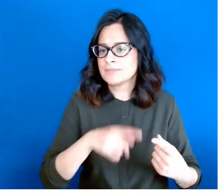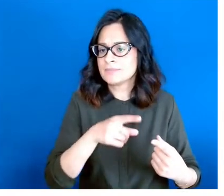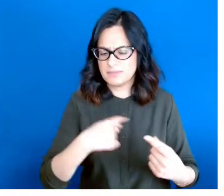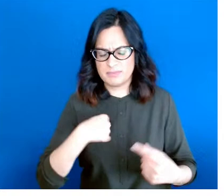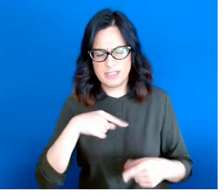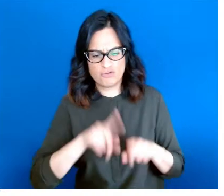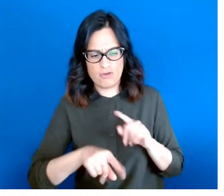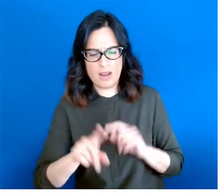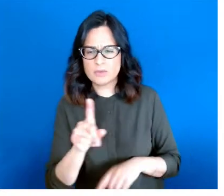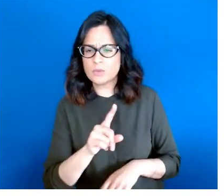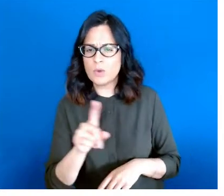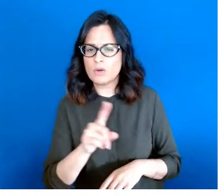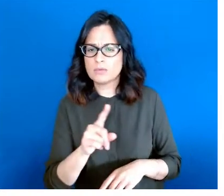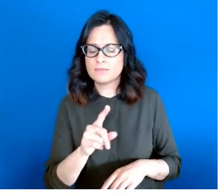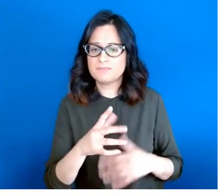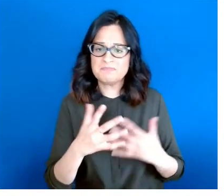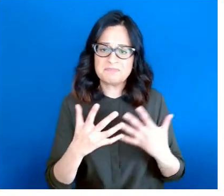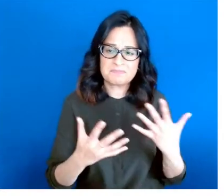is